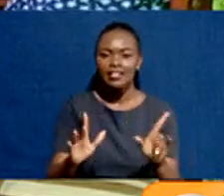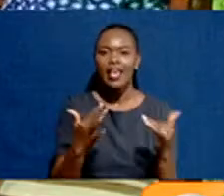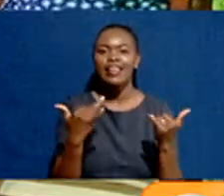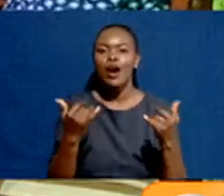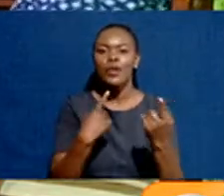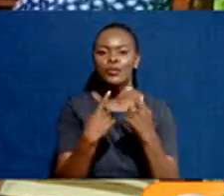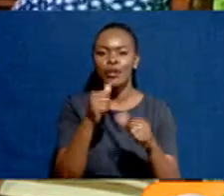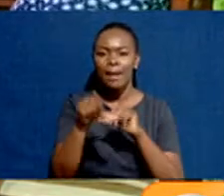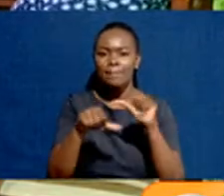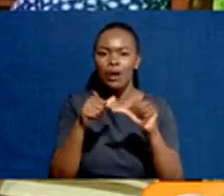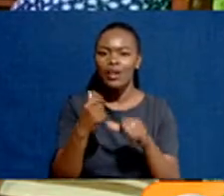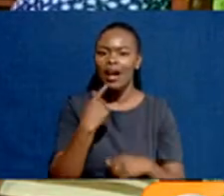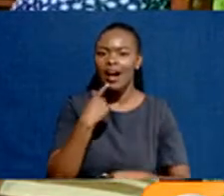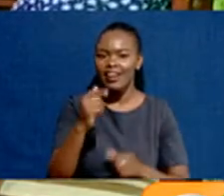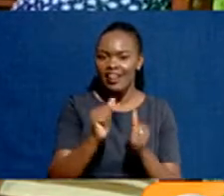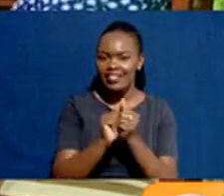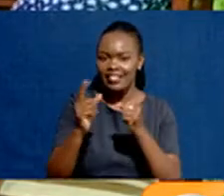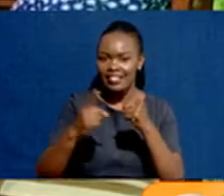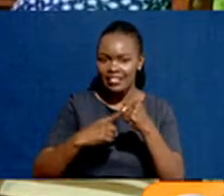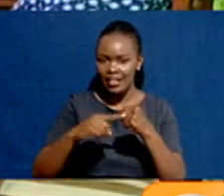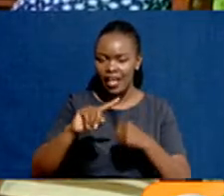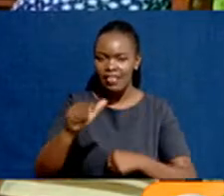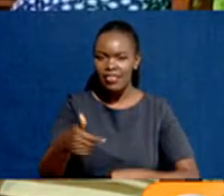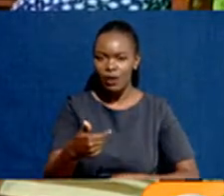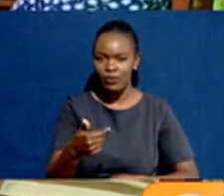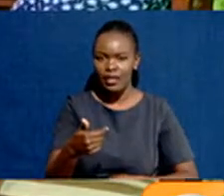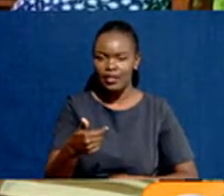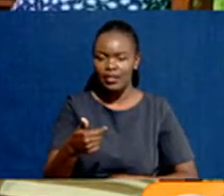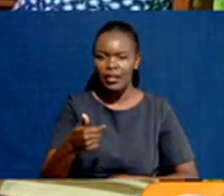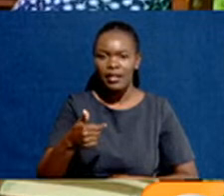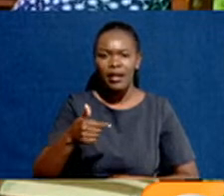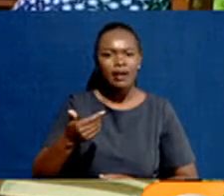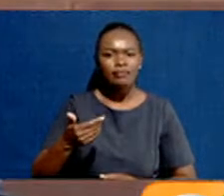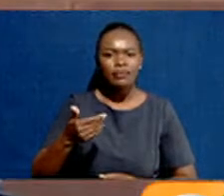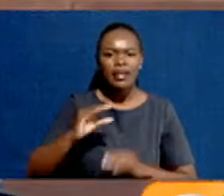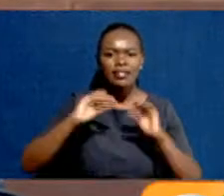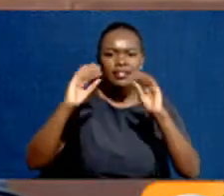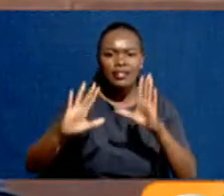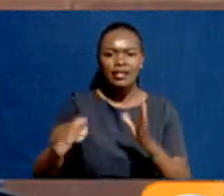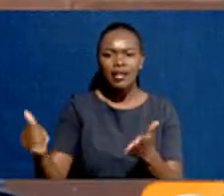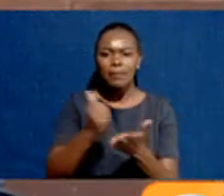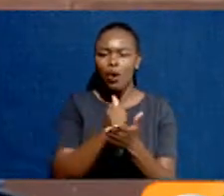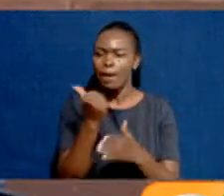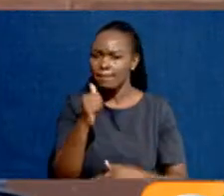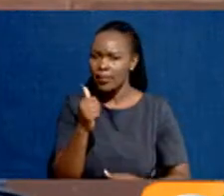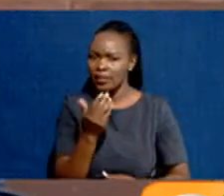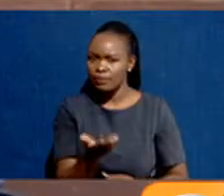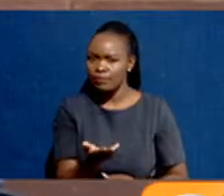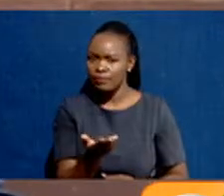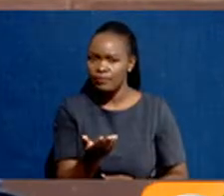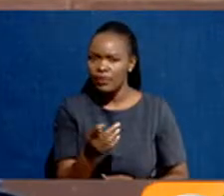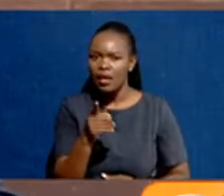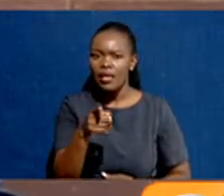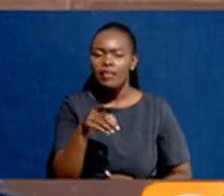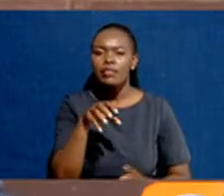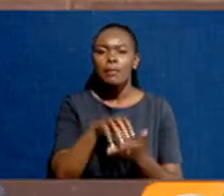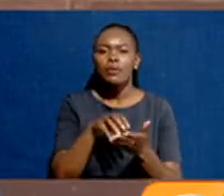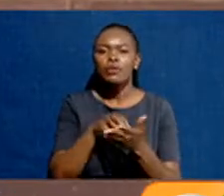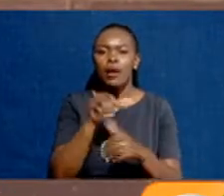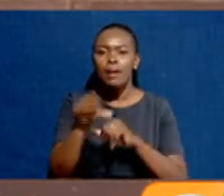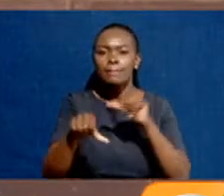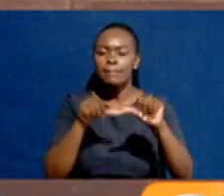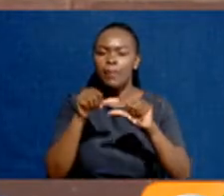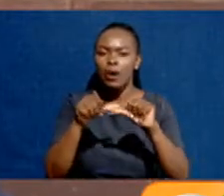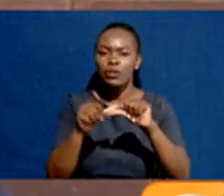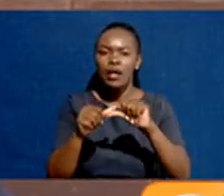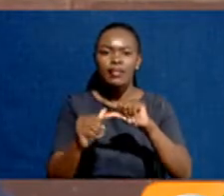116,000 deficit at the moment in the country. Yes. there is the position of the chief administrative